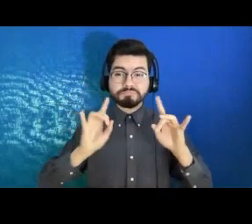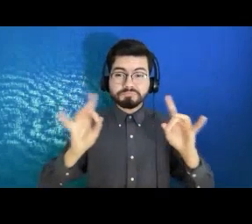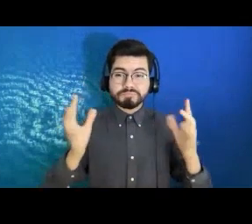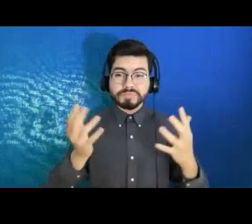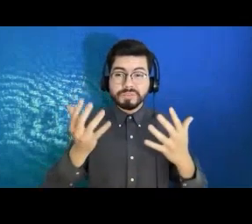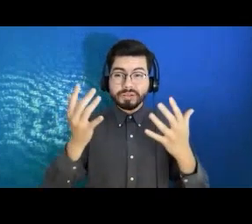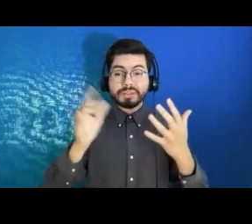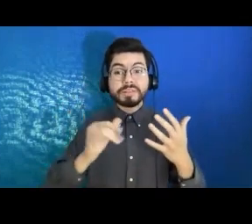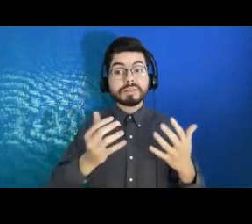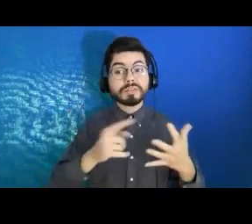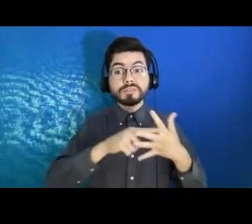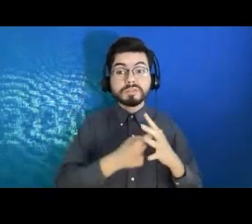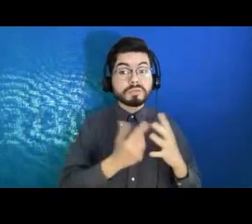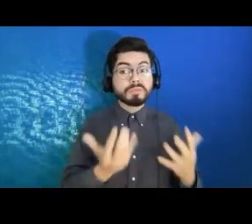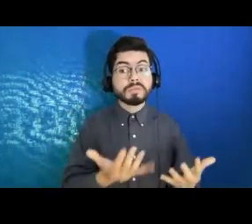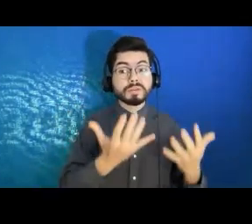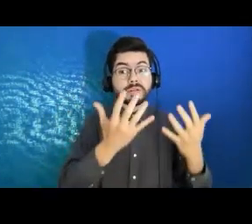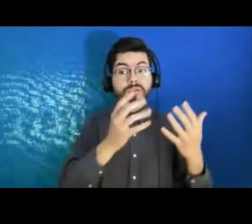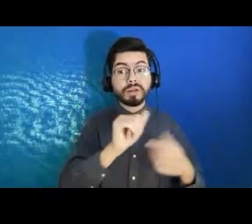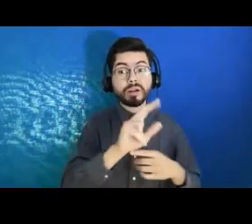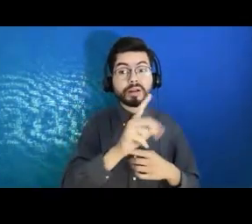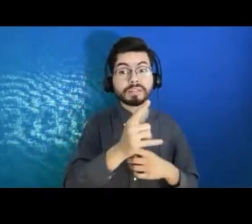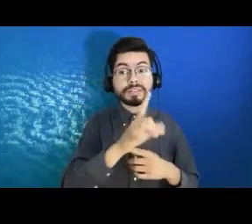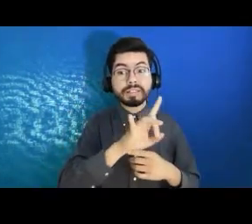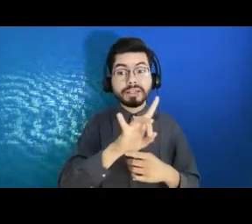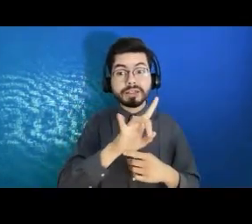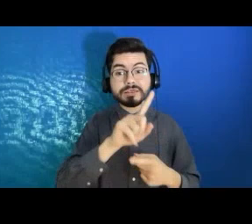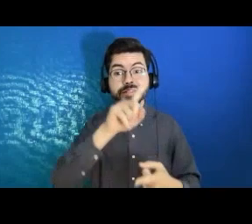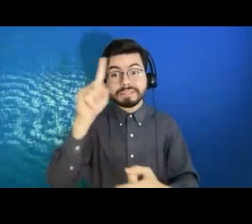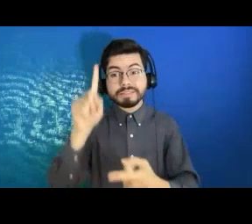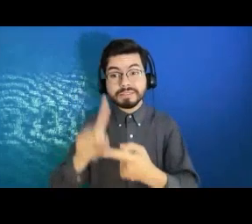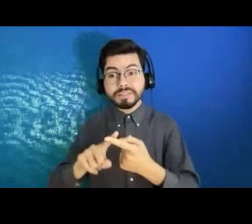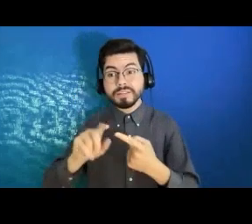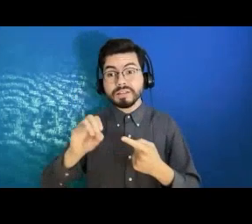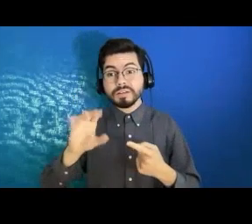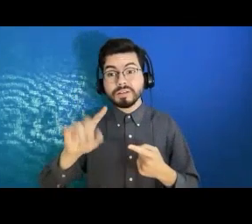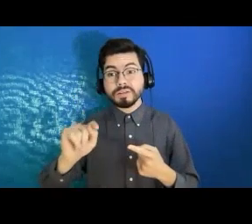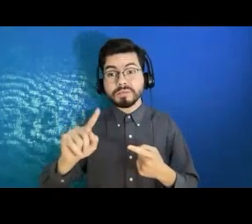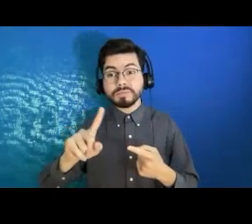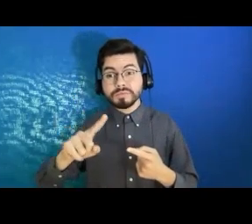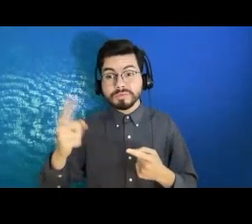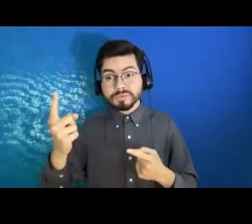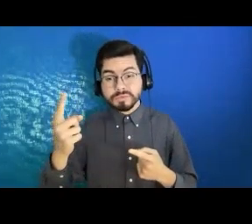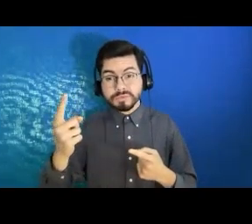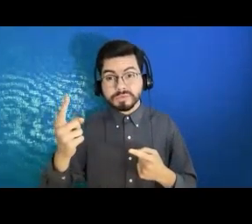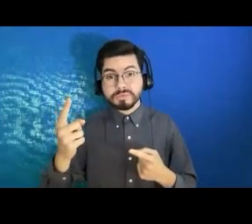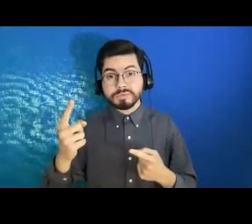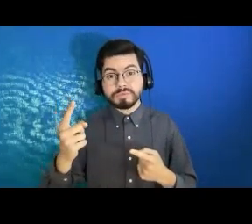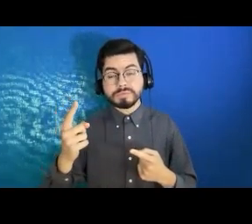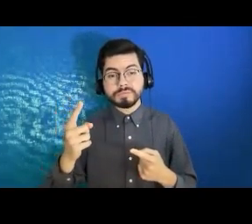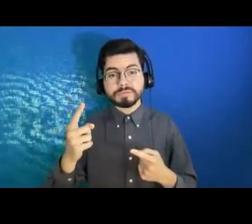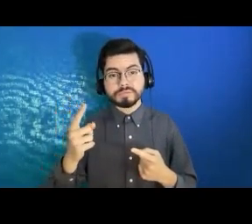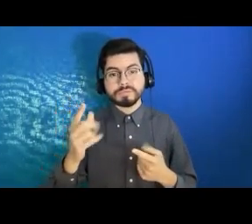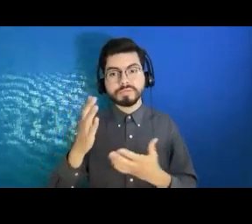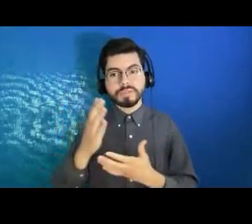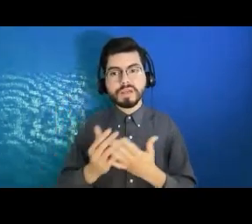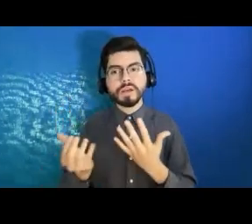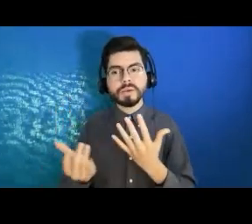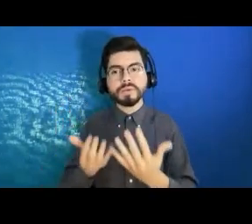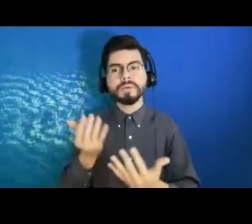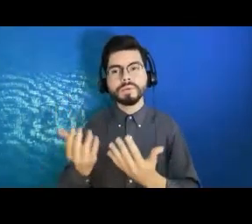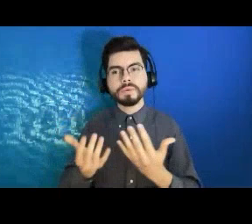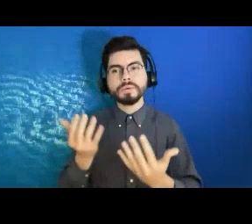August 8th until October 1st. So there's also lots of low or moderate severity areas where it just kind of burned log to